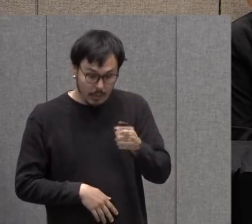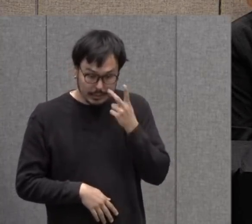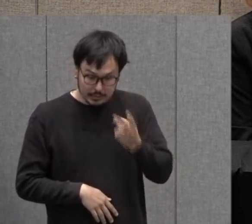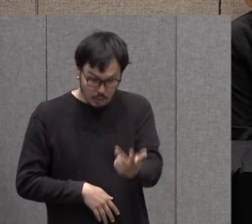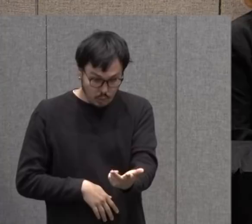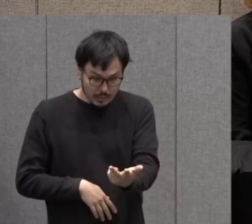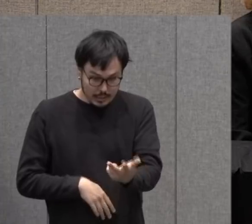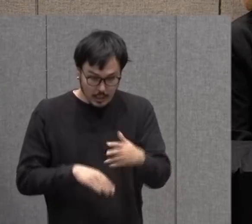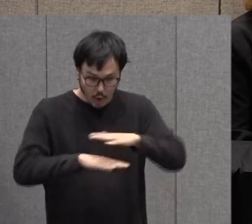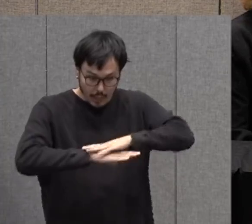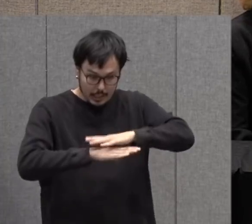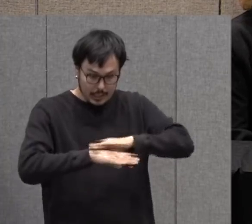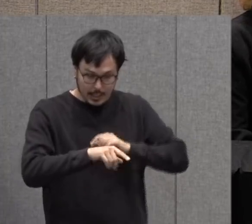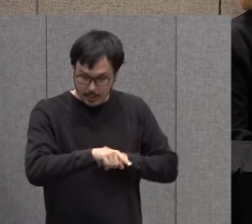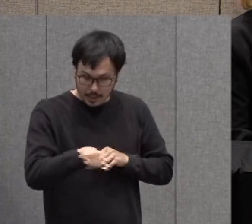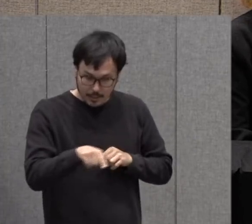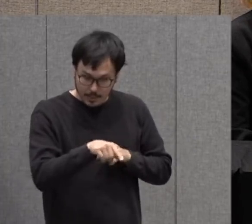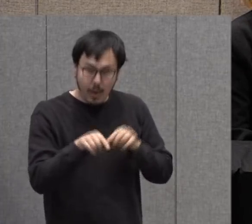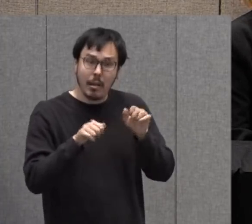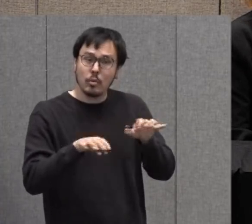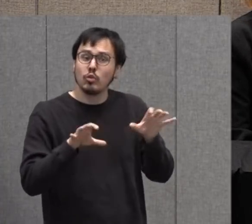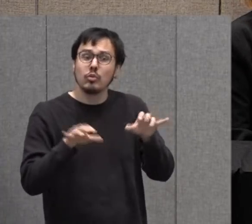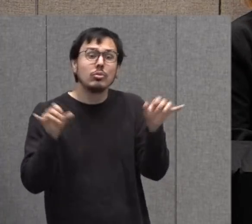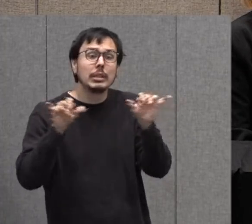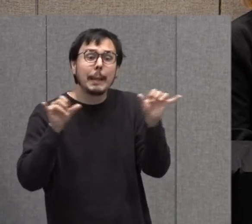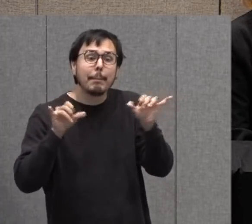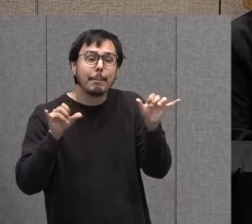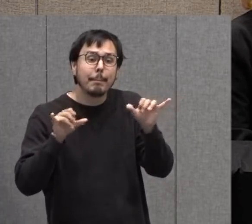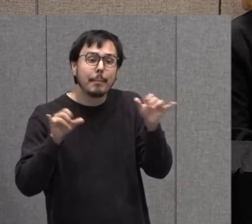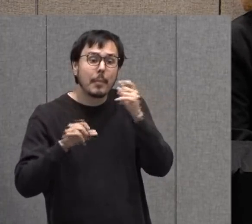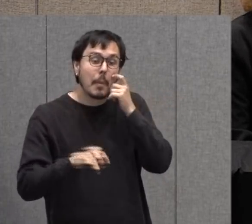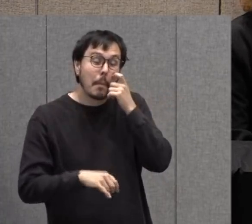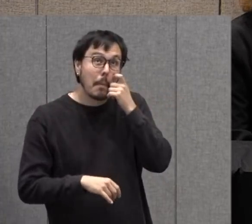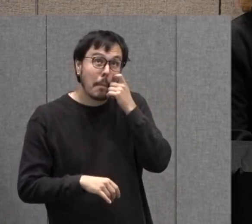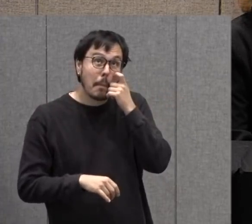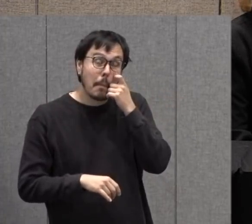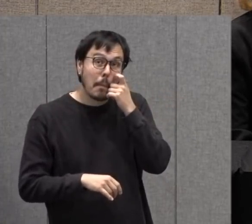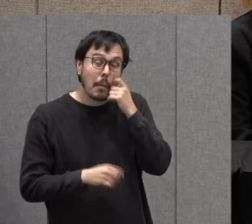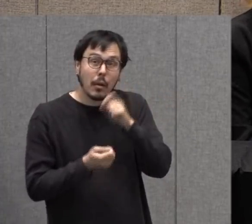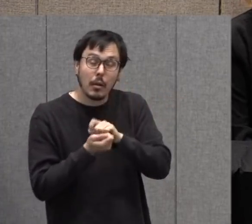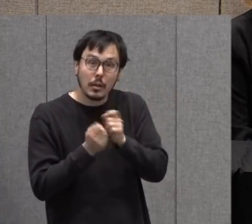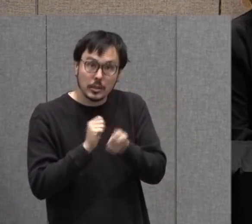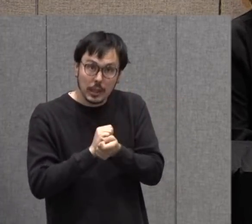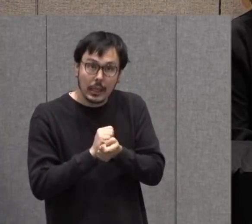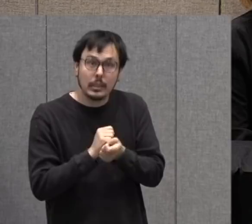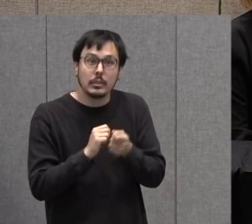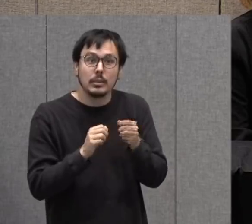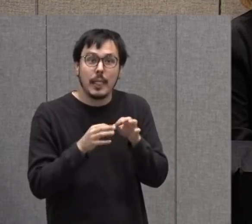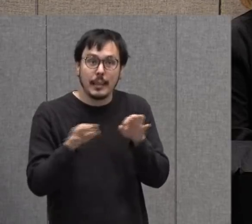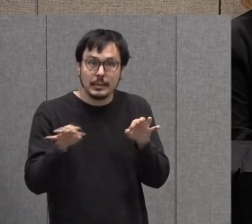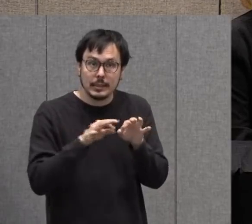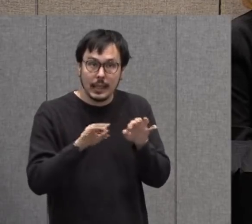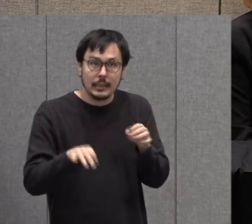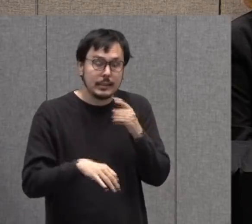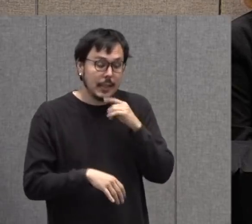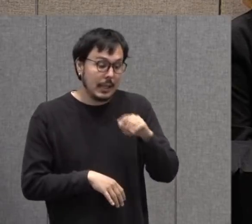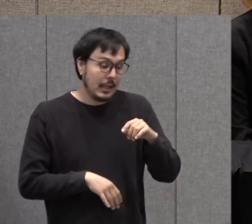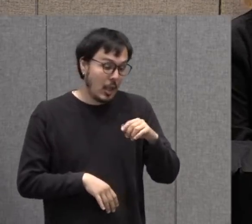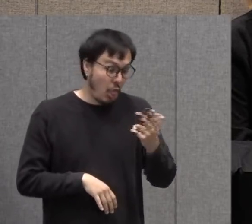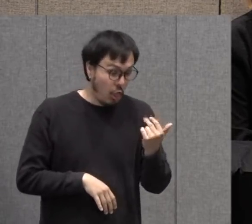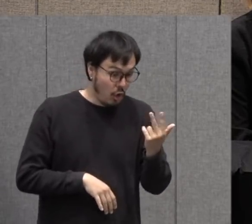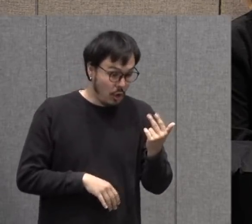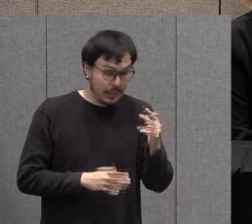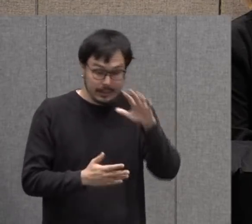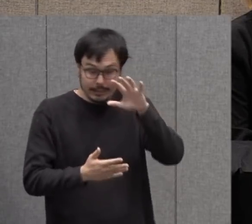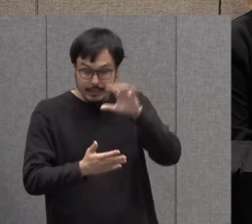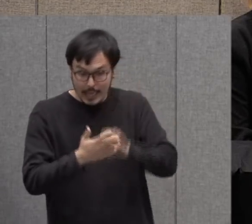there. So I could do that same thing where I just turn that sentence around and say 13, take away 3